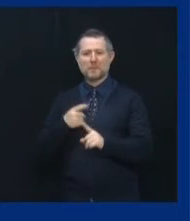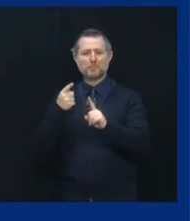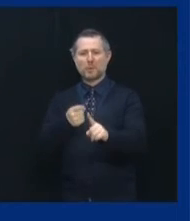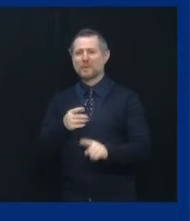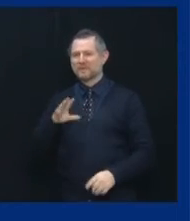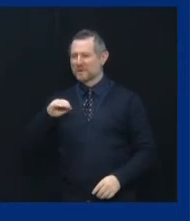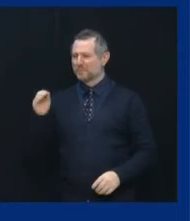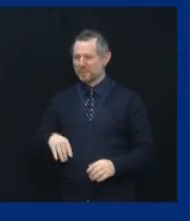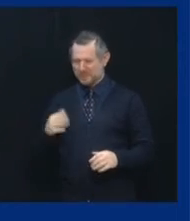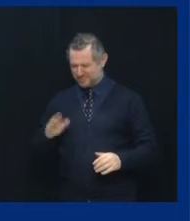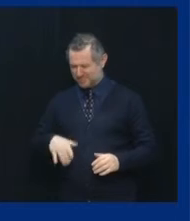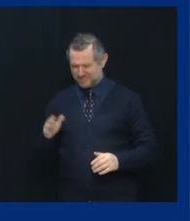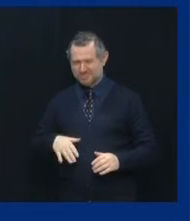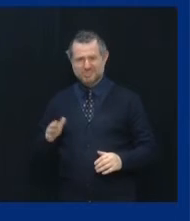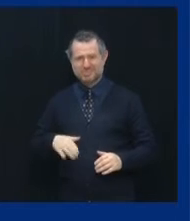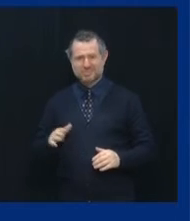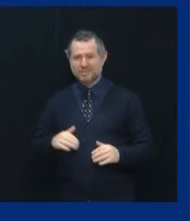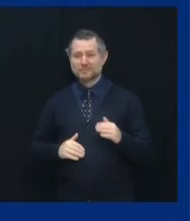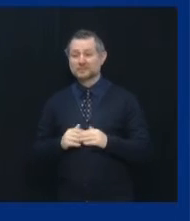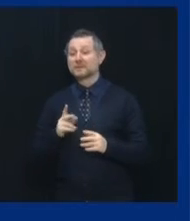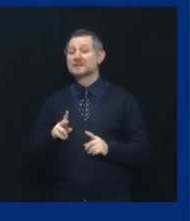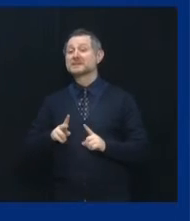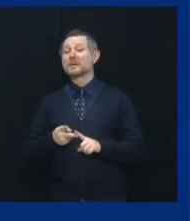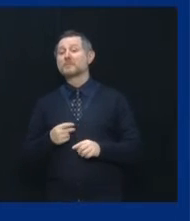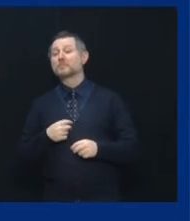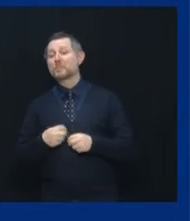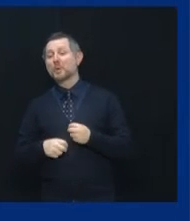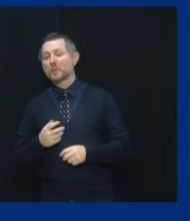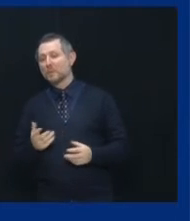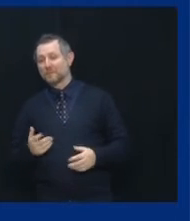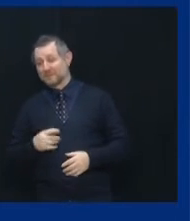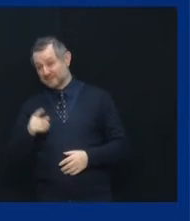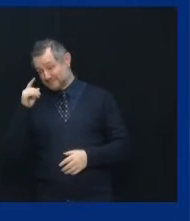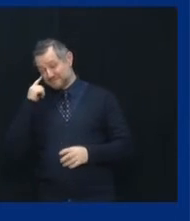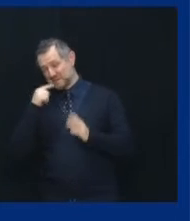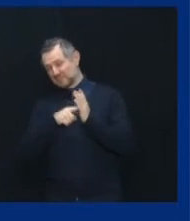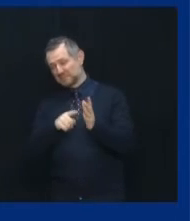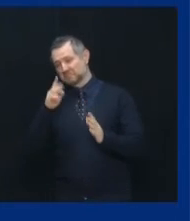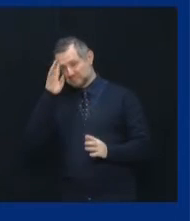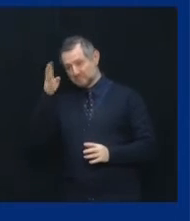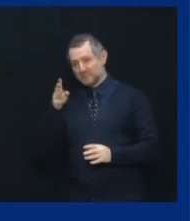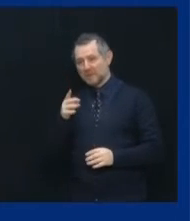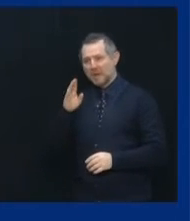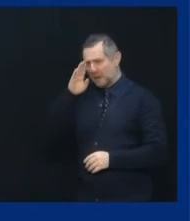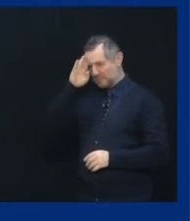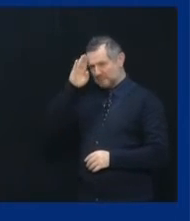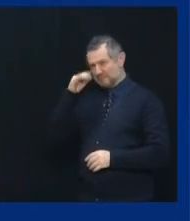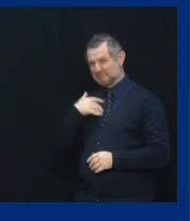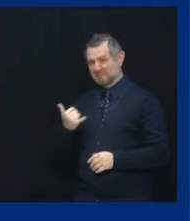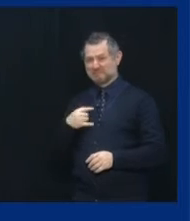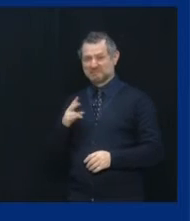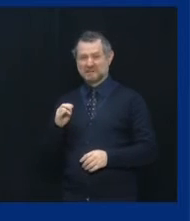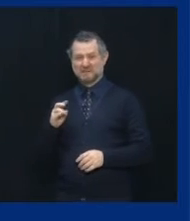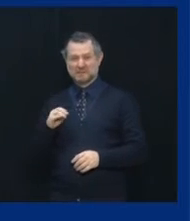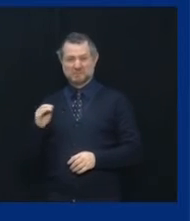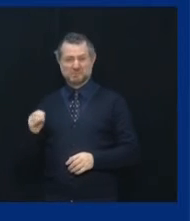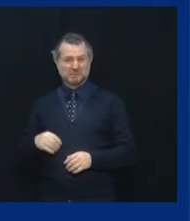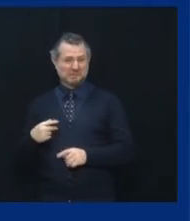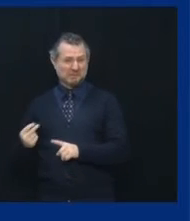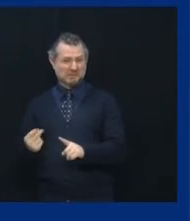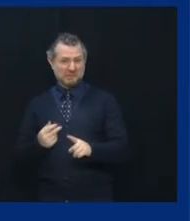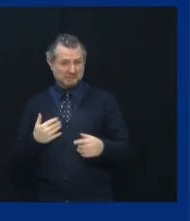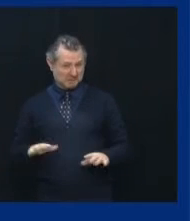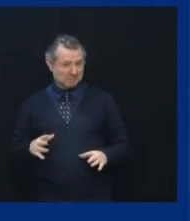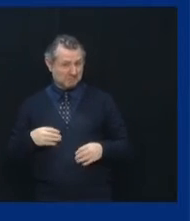Second problem would be a hospital calls up and says, I'm only at 70% acceptance rate.